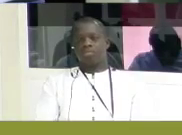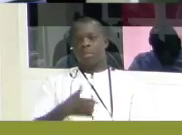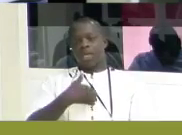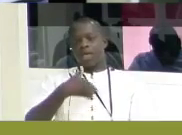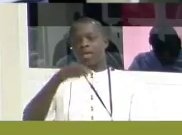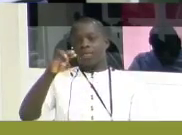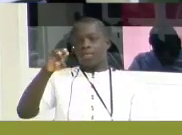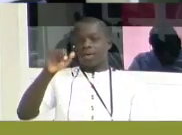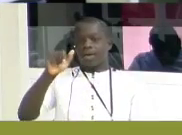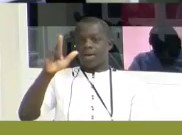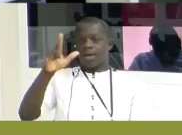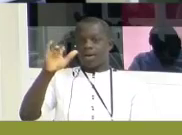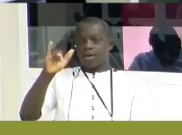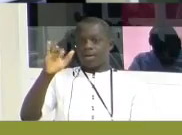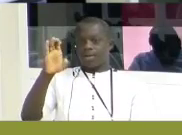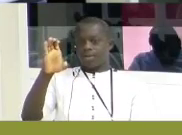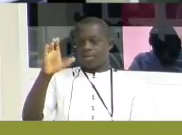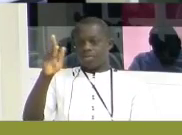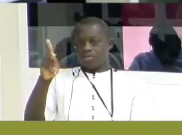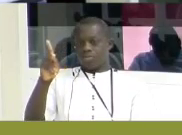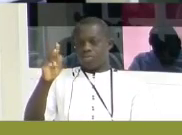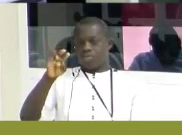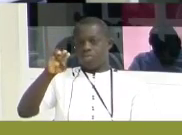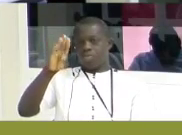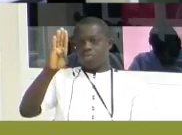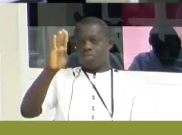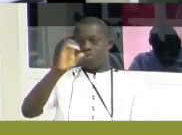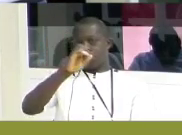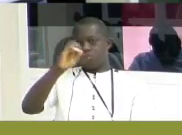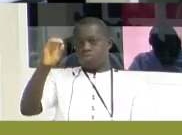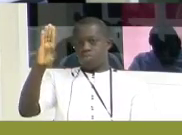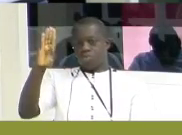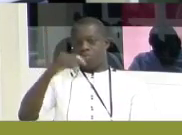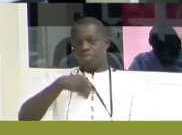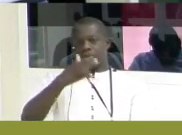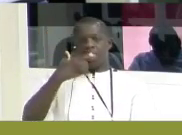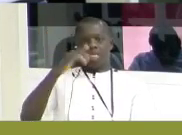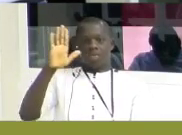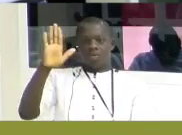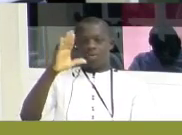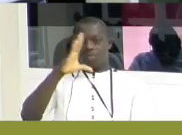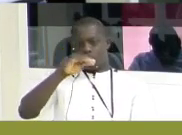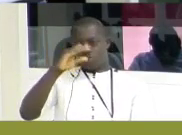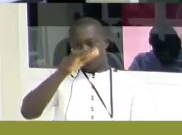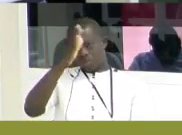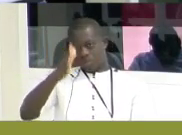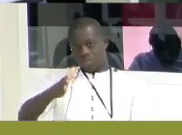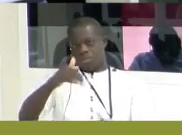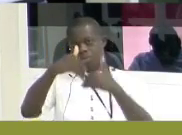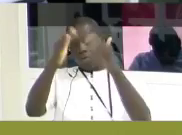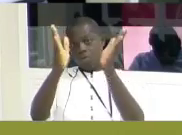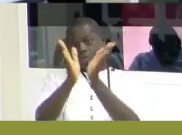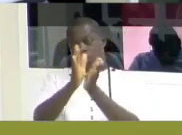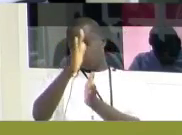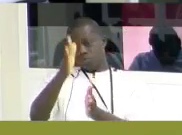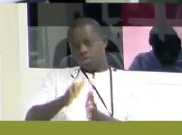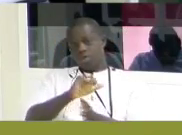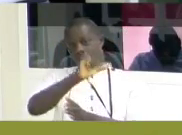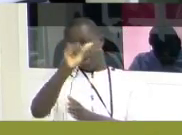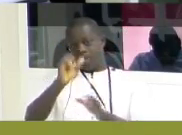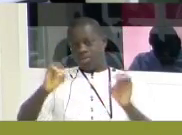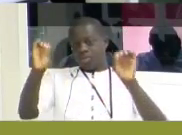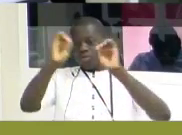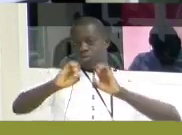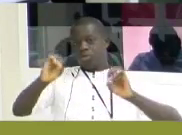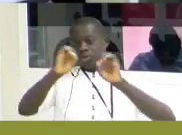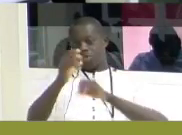I, Malik Mbub, Do swear that I will speak the truth, I will speak the truth, the whole truth, the whole truth, and nothing but the truth. and nothing but the truth. So